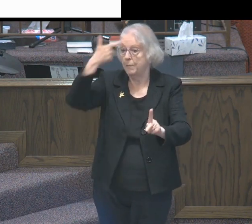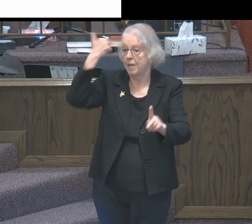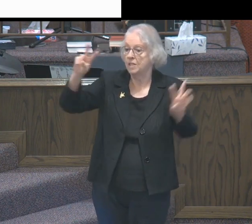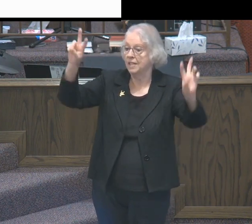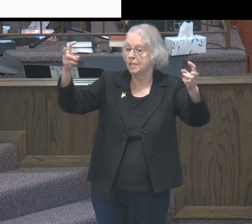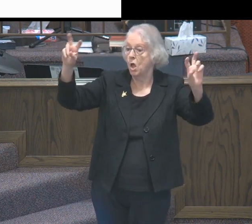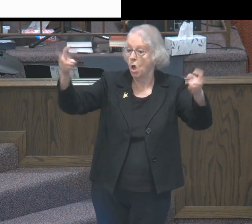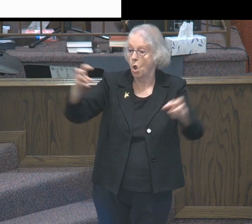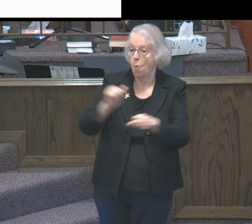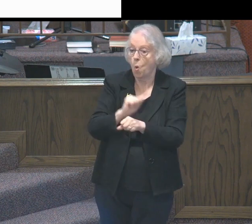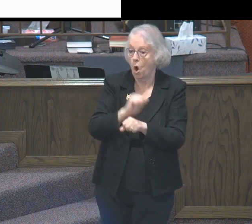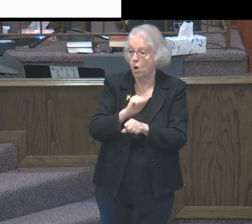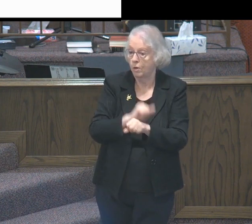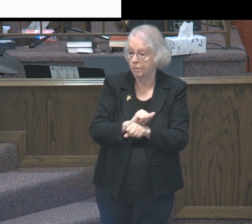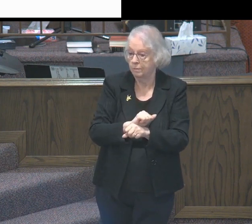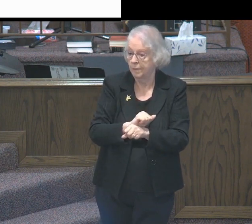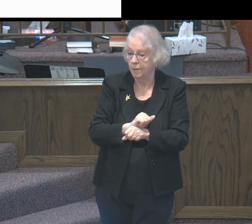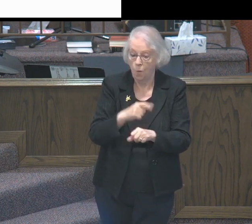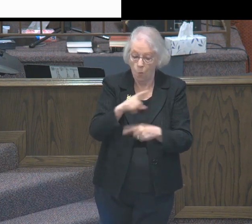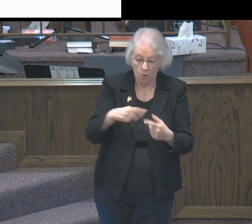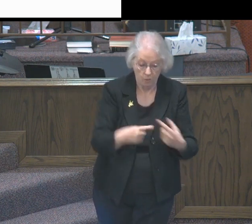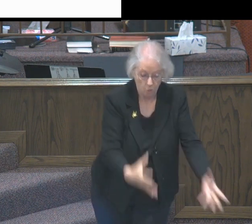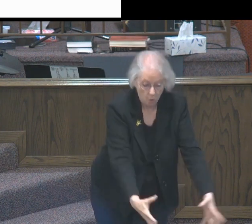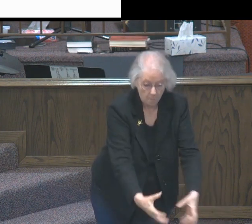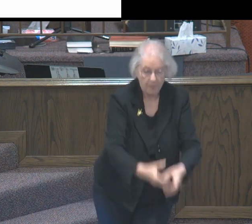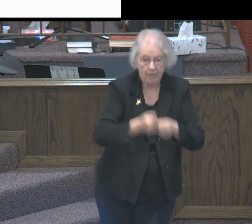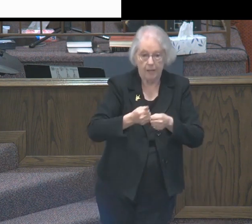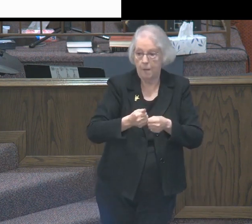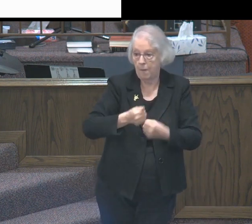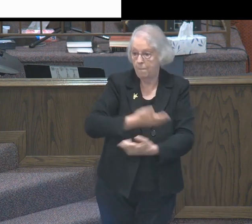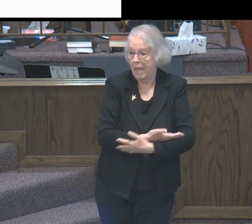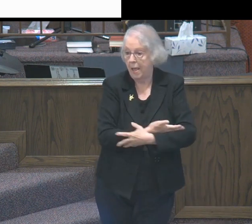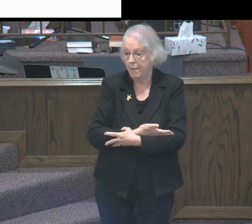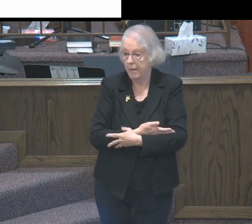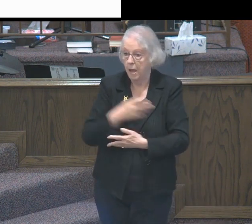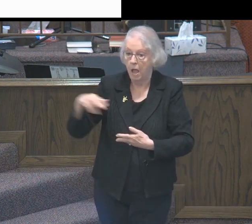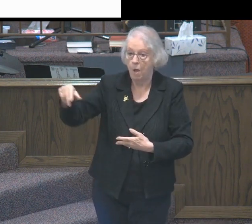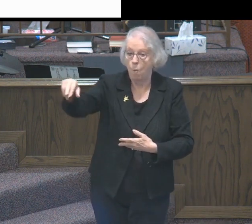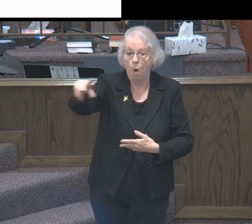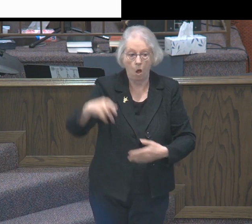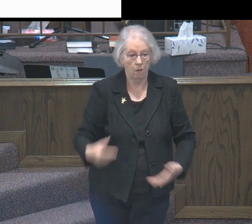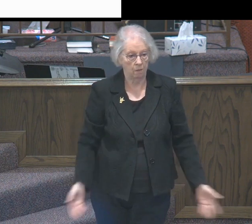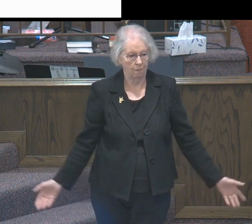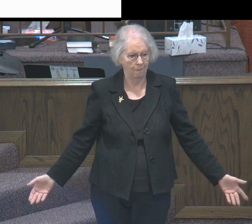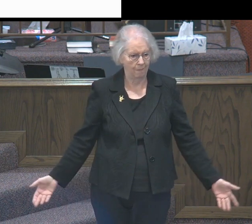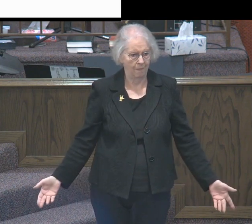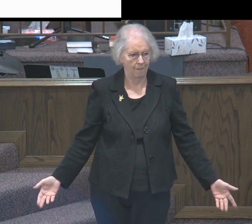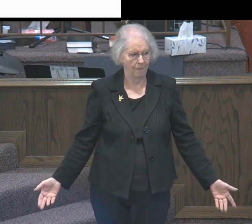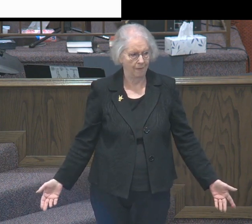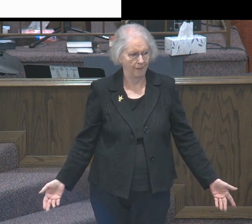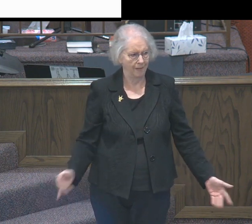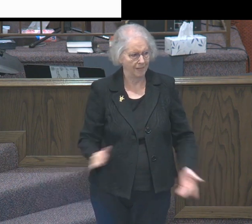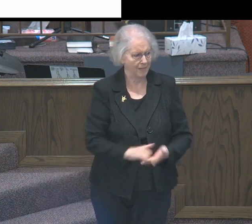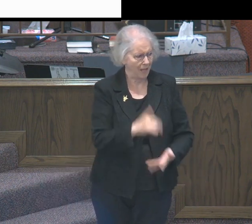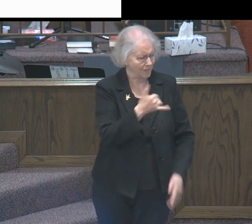You just worked on the Sabbath. Because they picked up their child, and that was heavier than